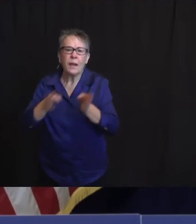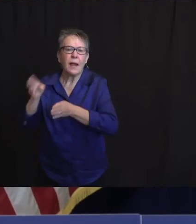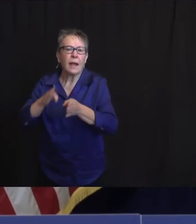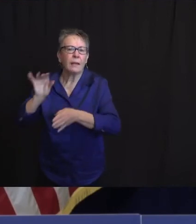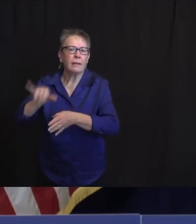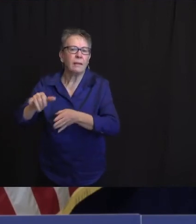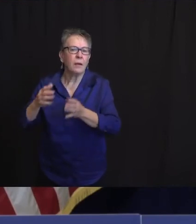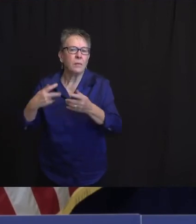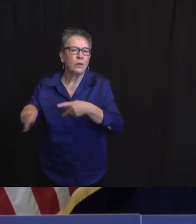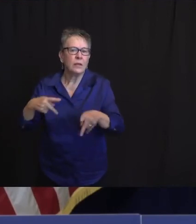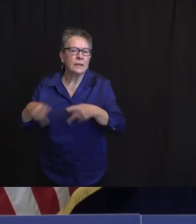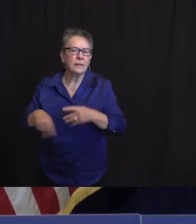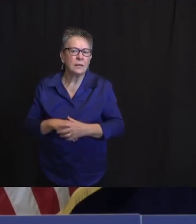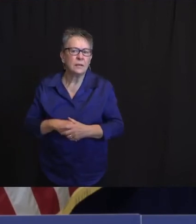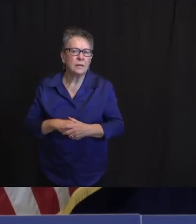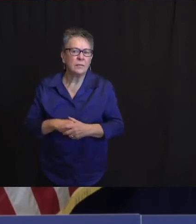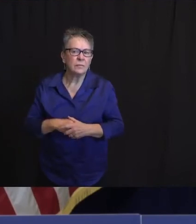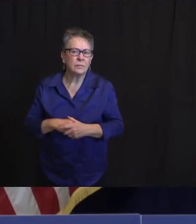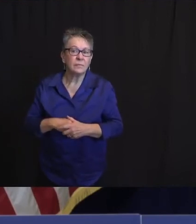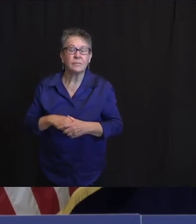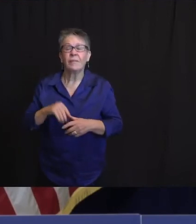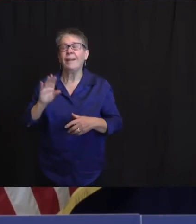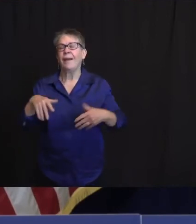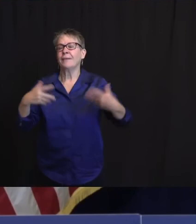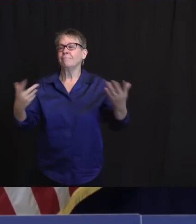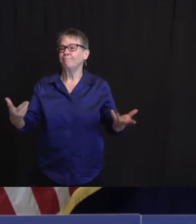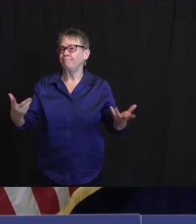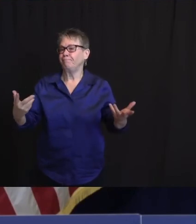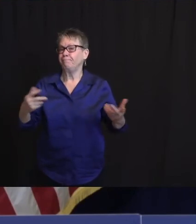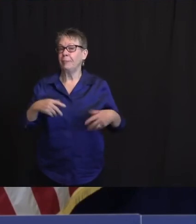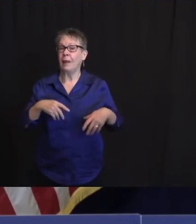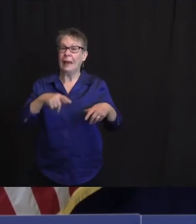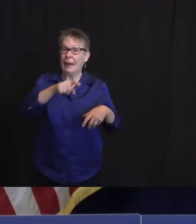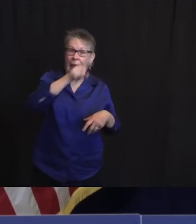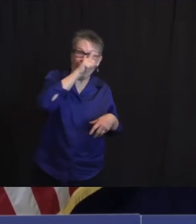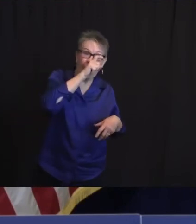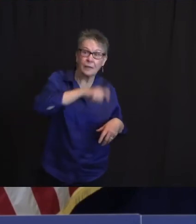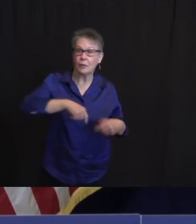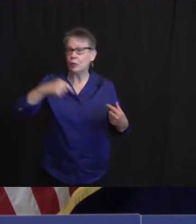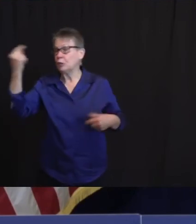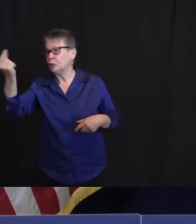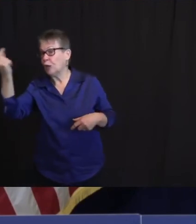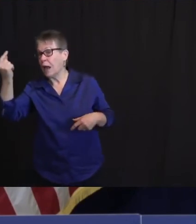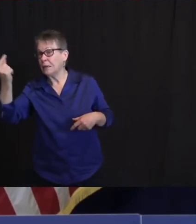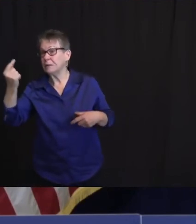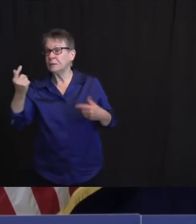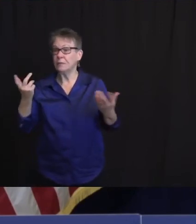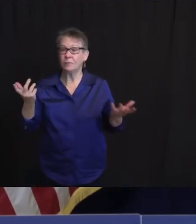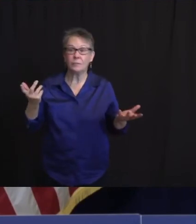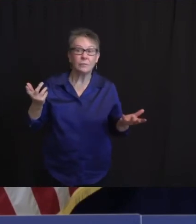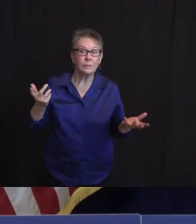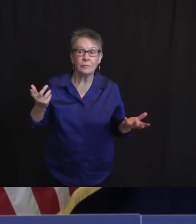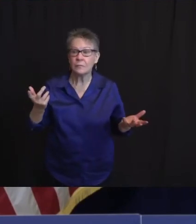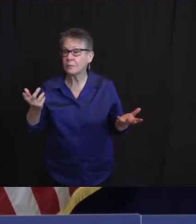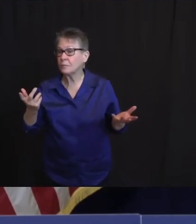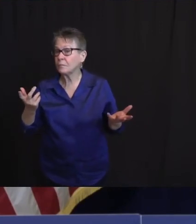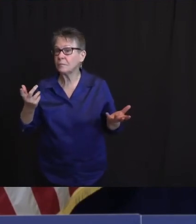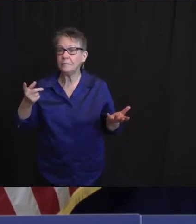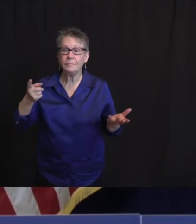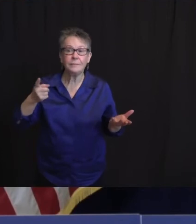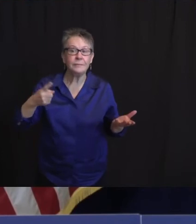do note that 2021 marks the 100th anniversary of the New Jersey State Police. Colonel Schwarzkopf